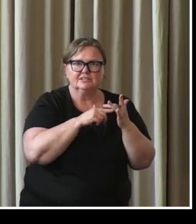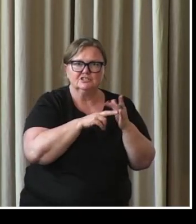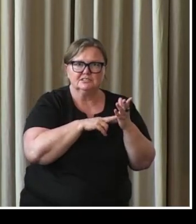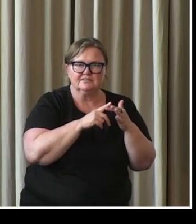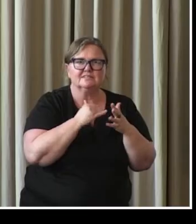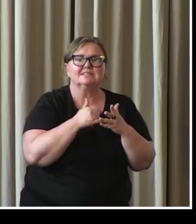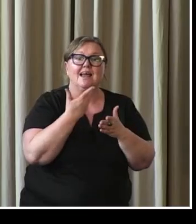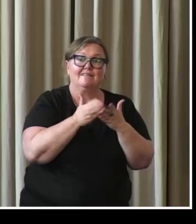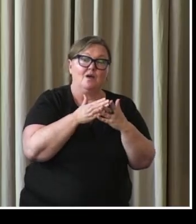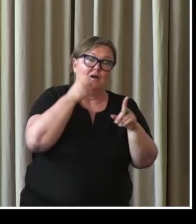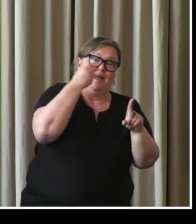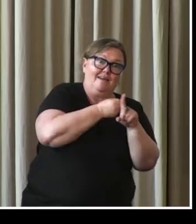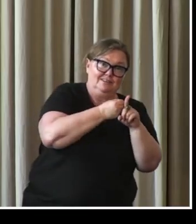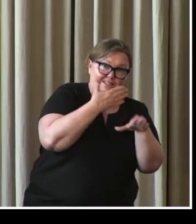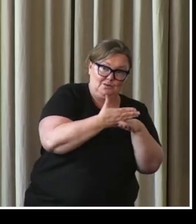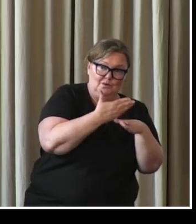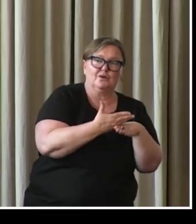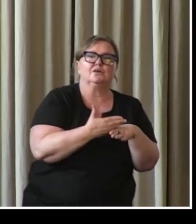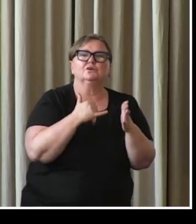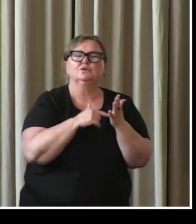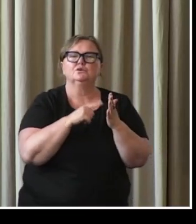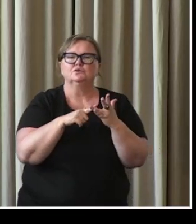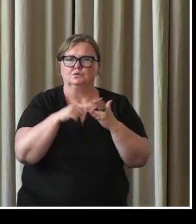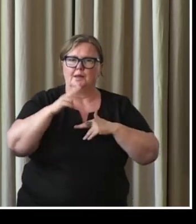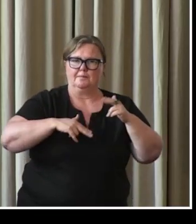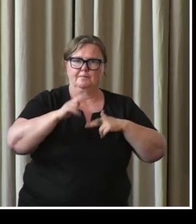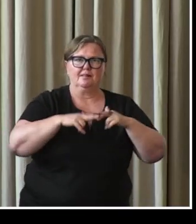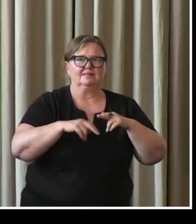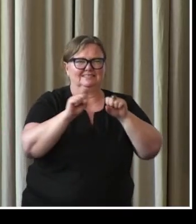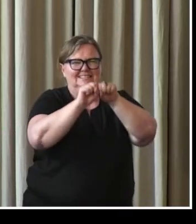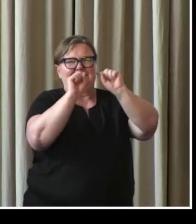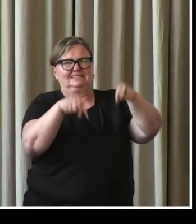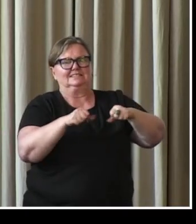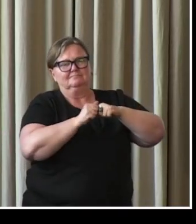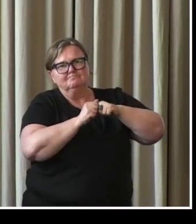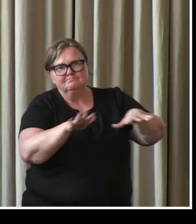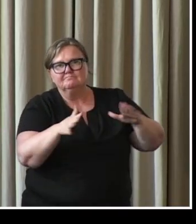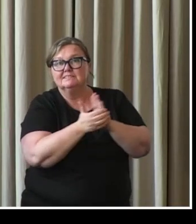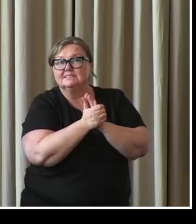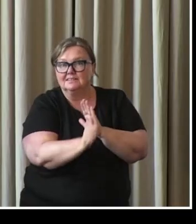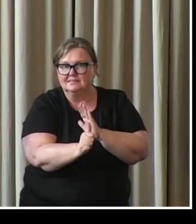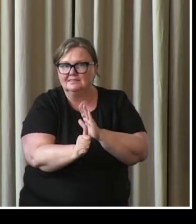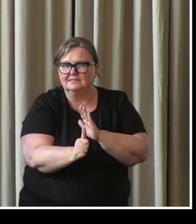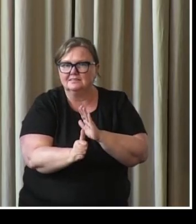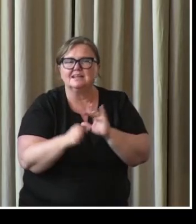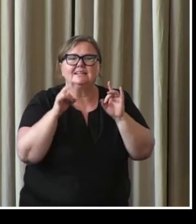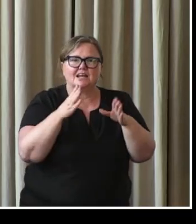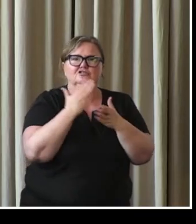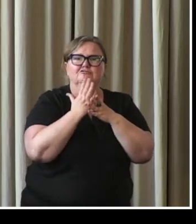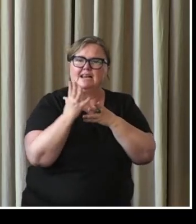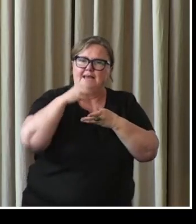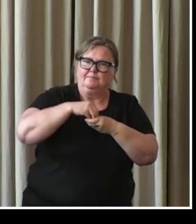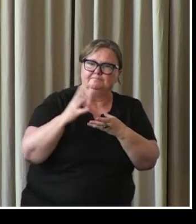in advocacy work to build systemic advocacy skills and start to